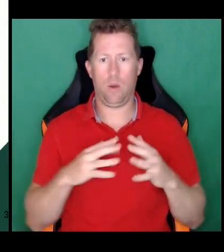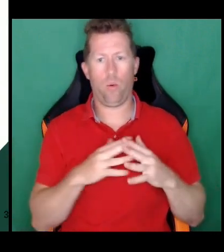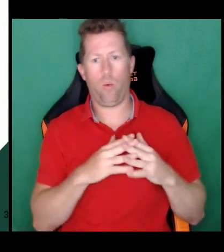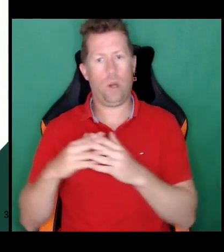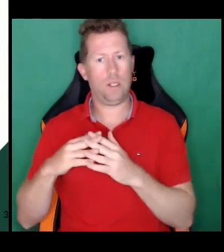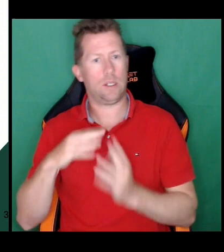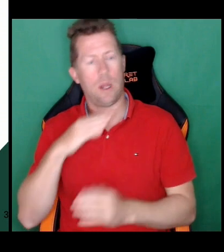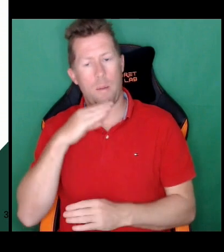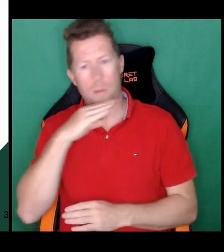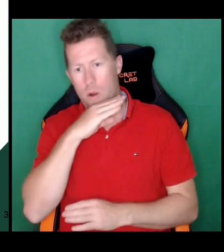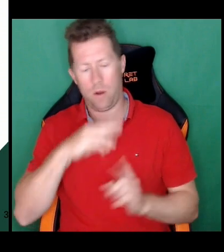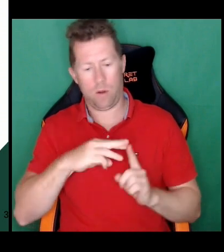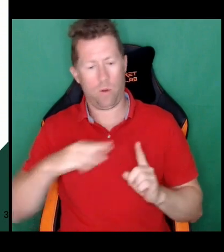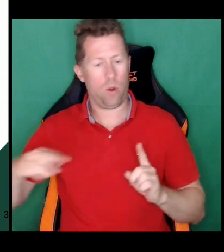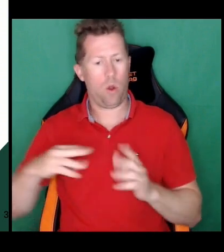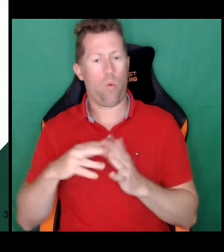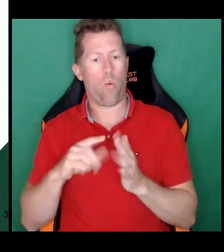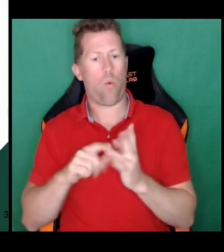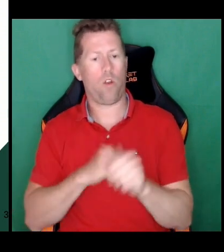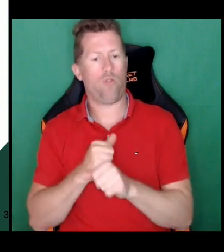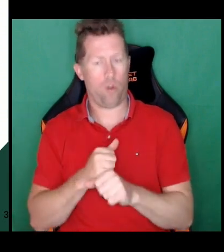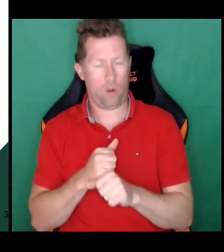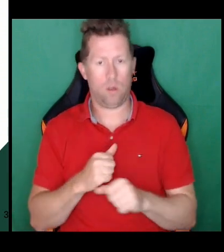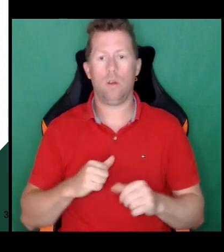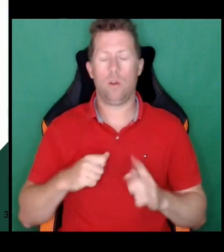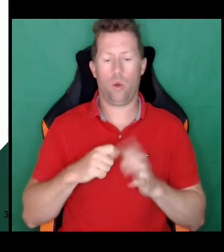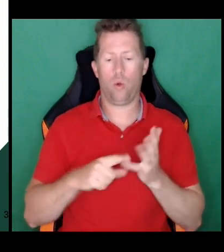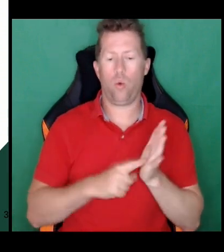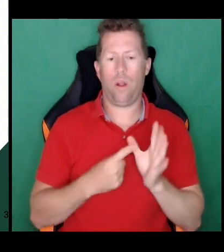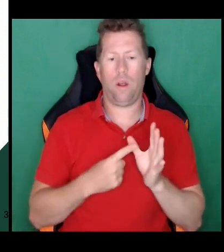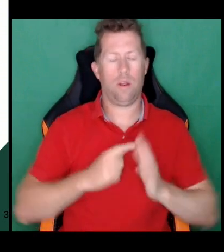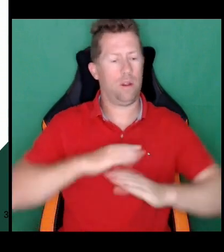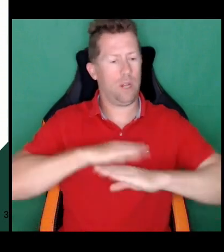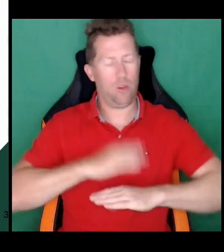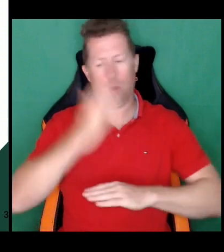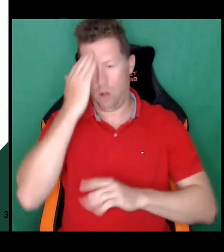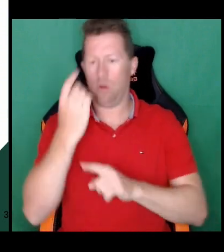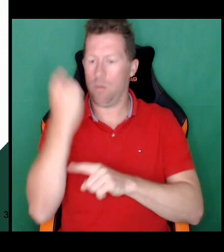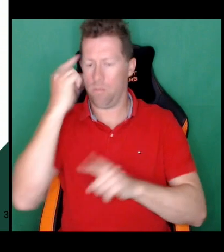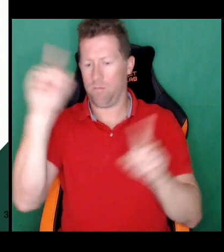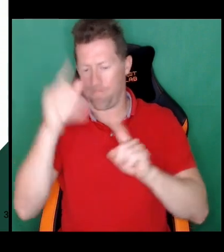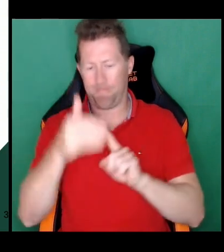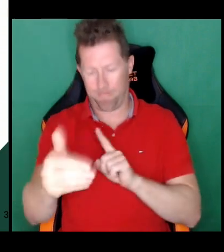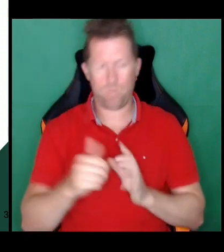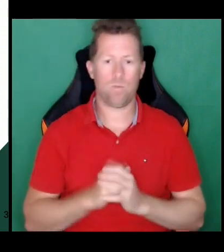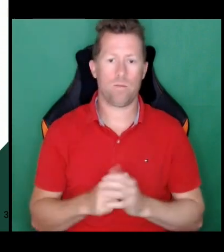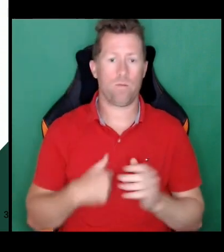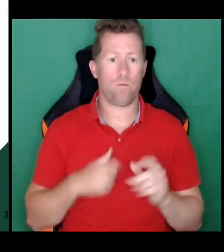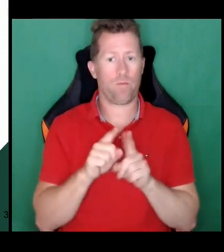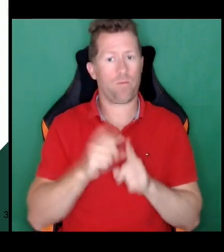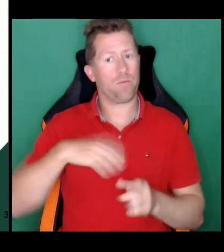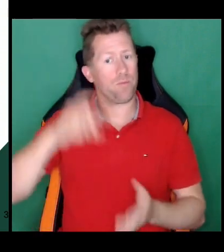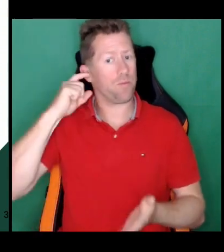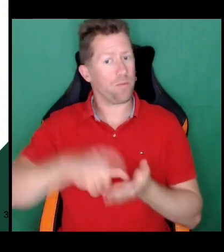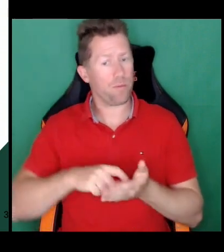the Wurundjeri people of the Kulin Nation and elders past, present and emerging. I'd also like to acknowledge